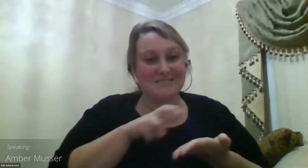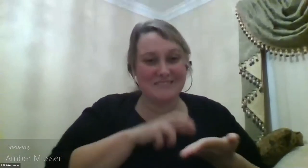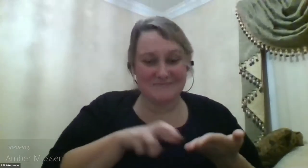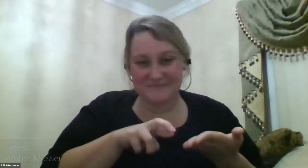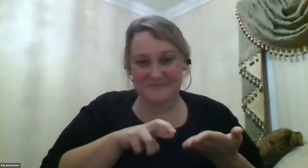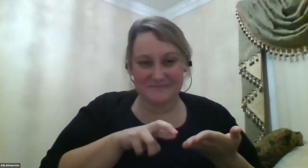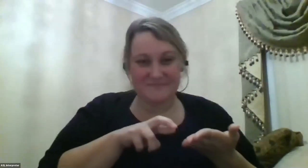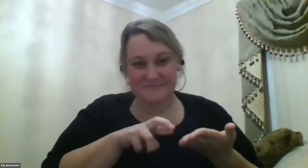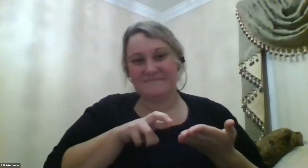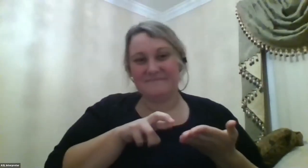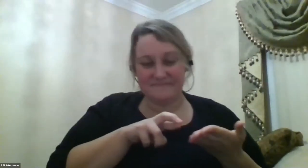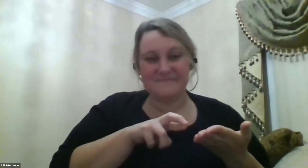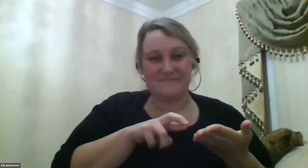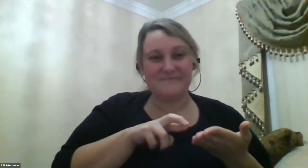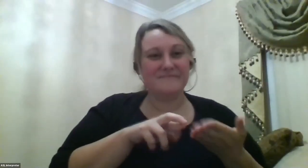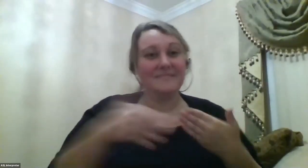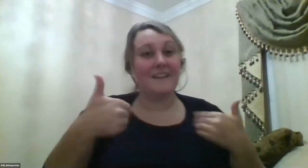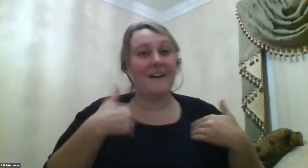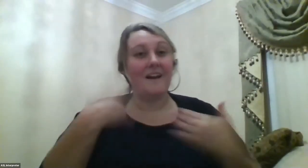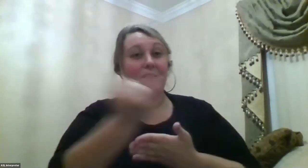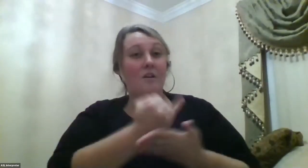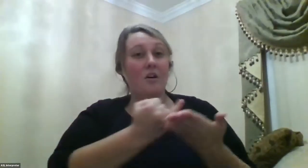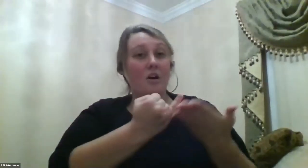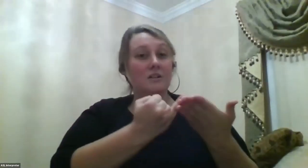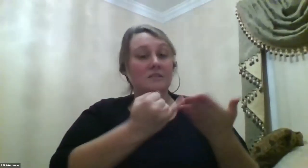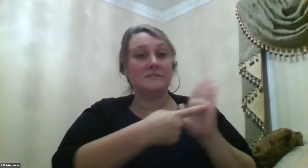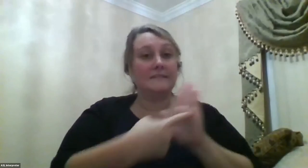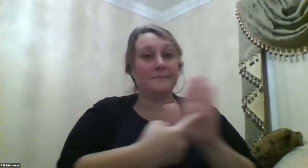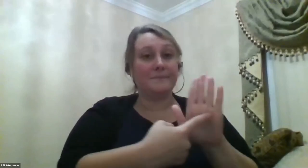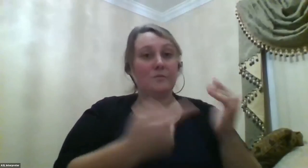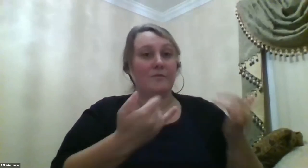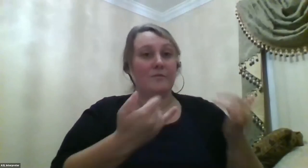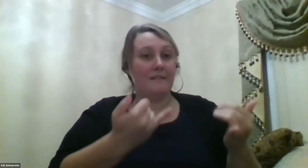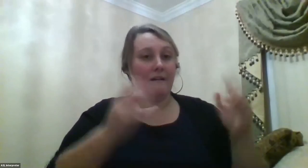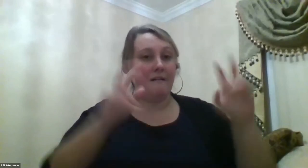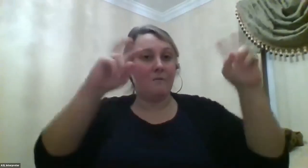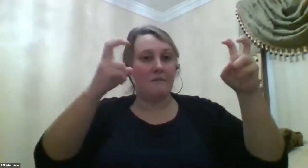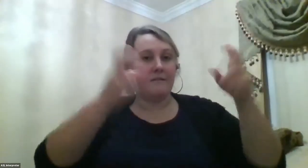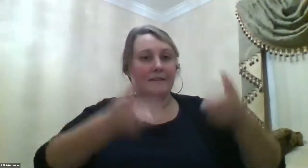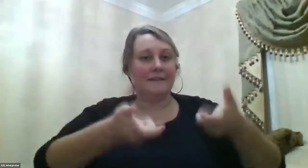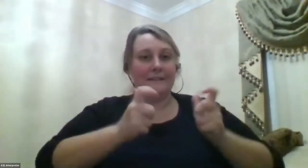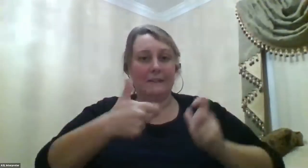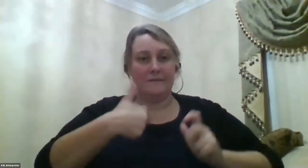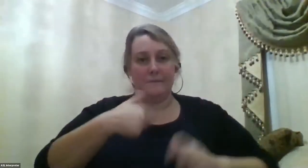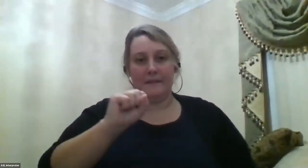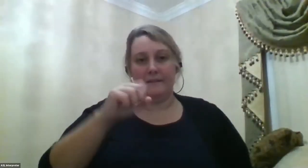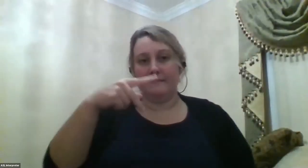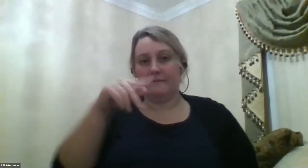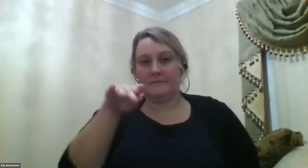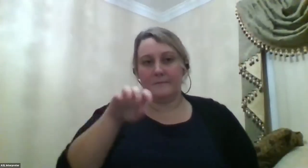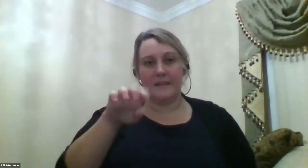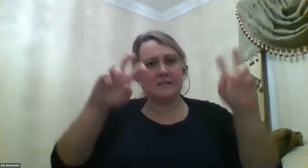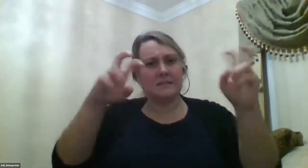Give Me Space is a great collection, selection of new prints. Can you talk a little bit about your experience during, sorry, during this,